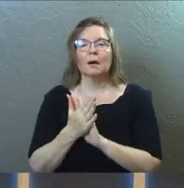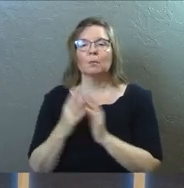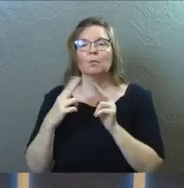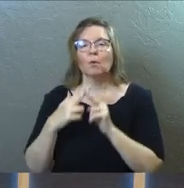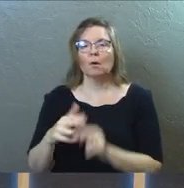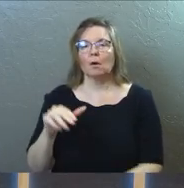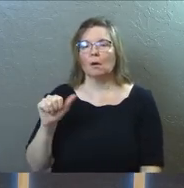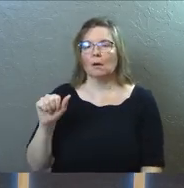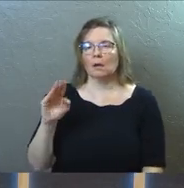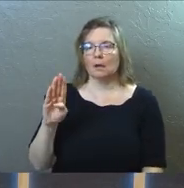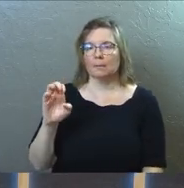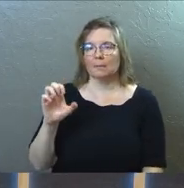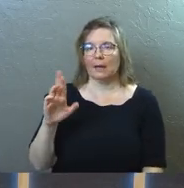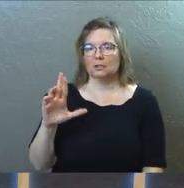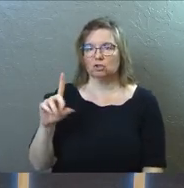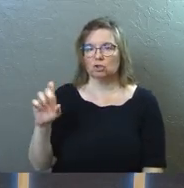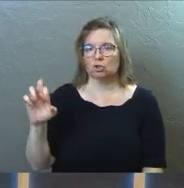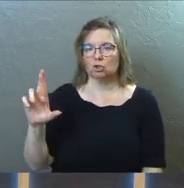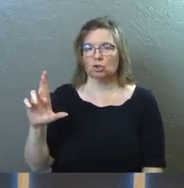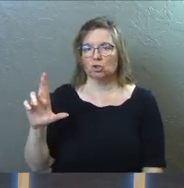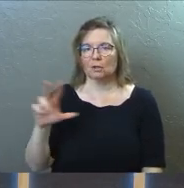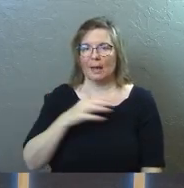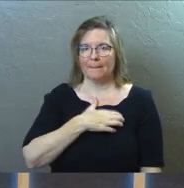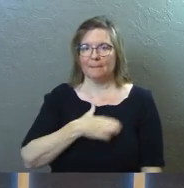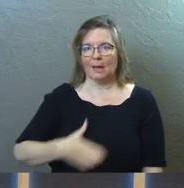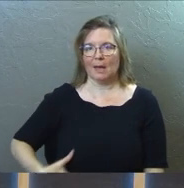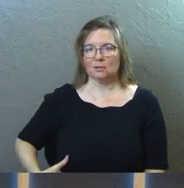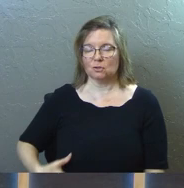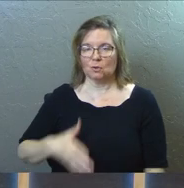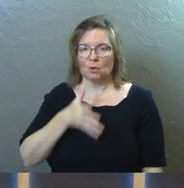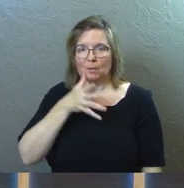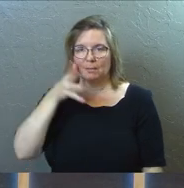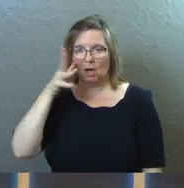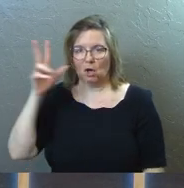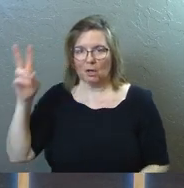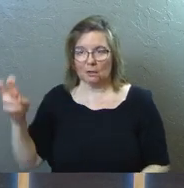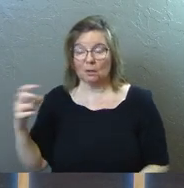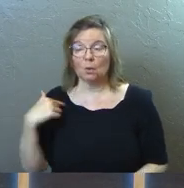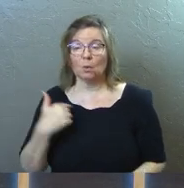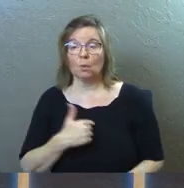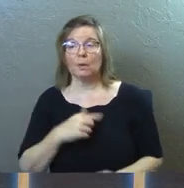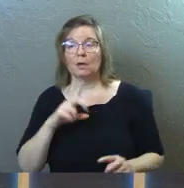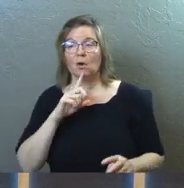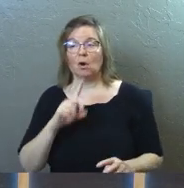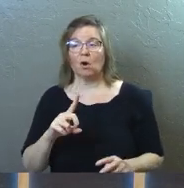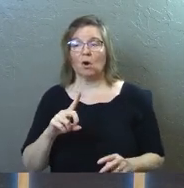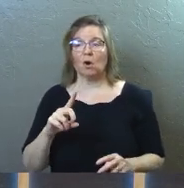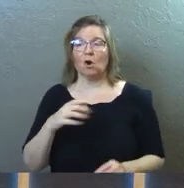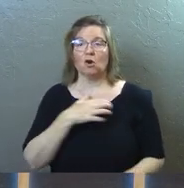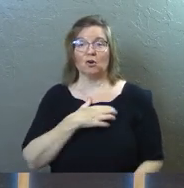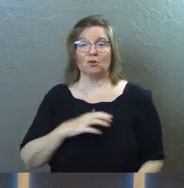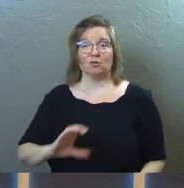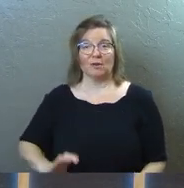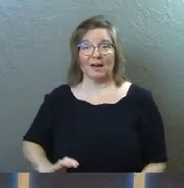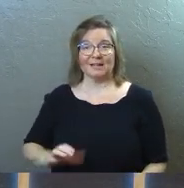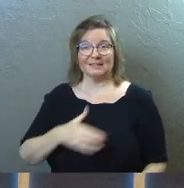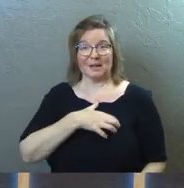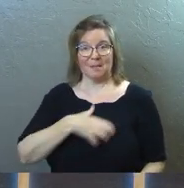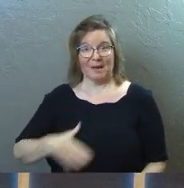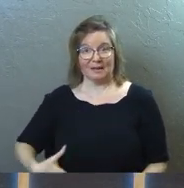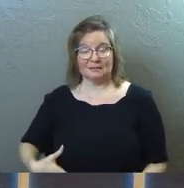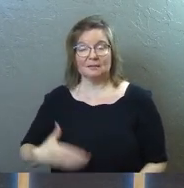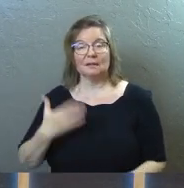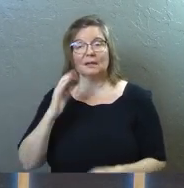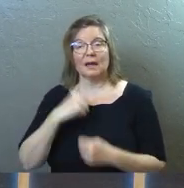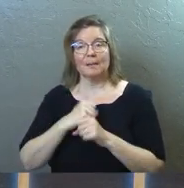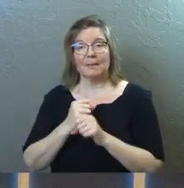week. It's massive. 2 Corinthians 5:20. So we are Christ's ambassadors. God is making his